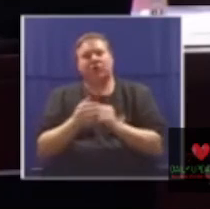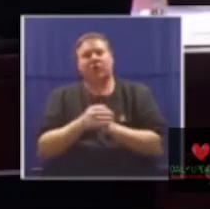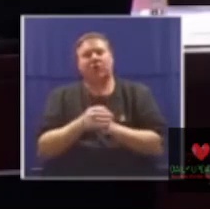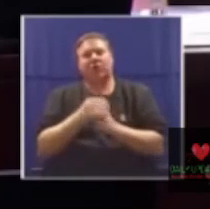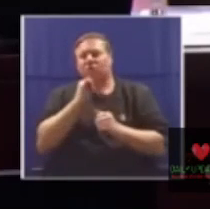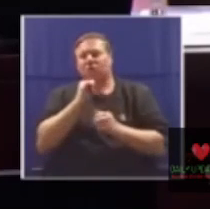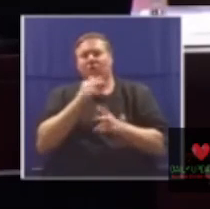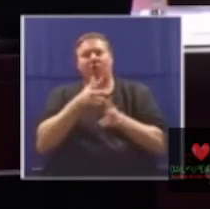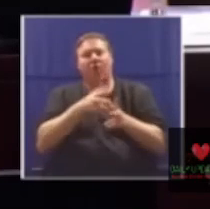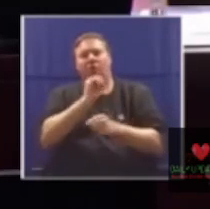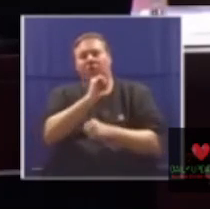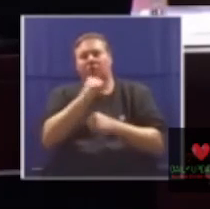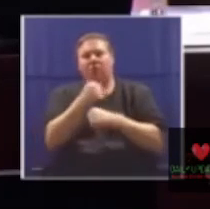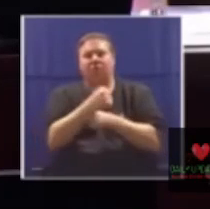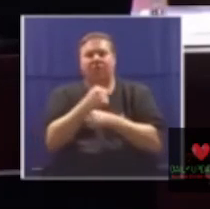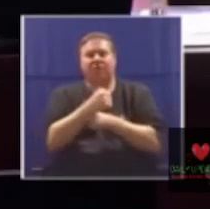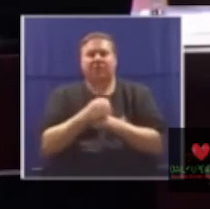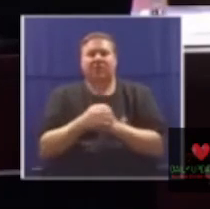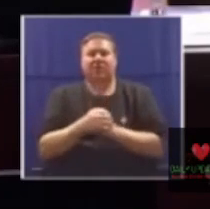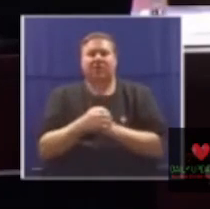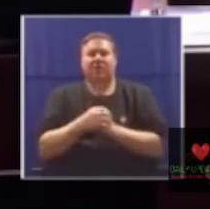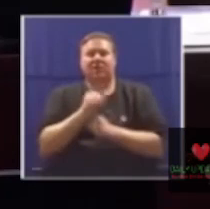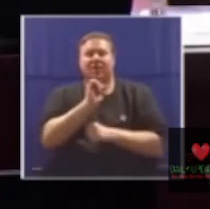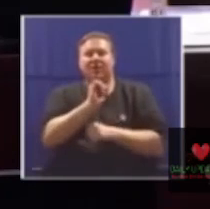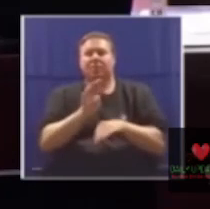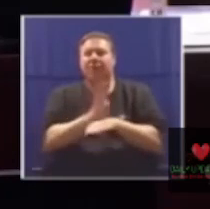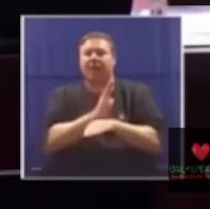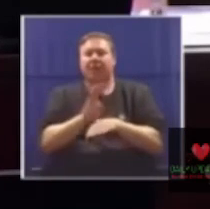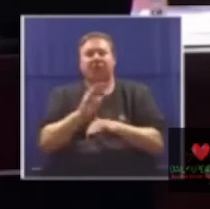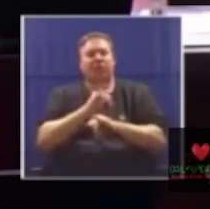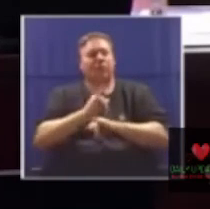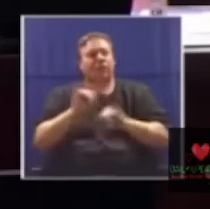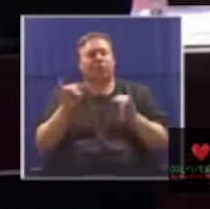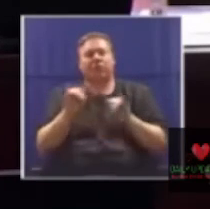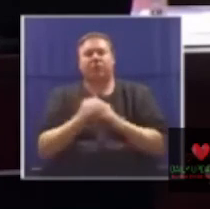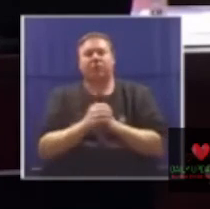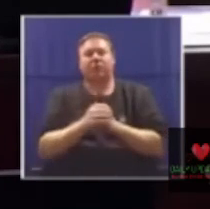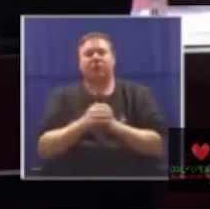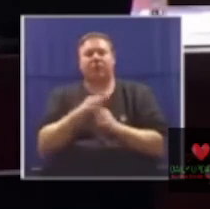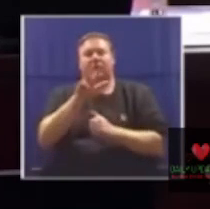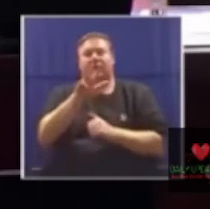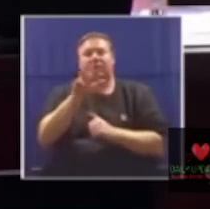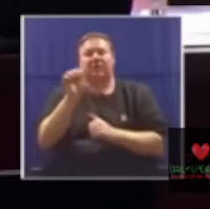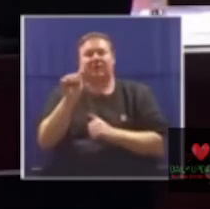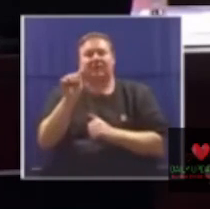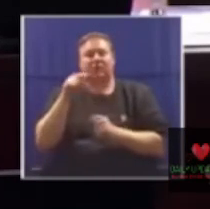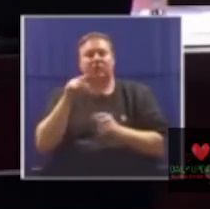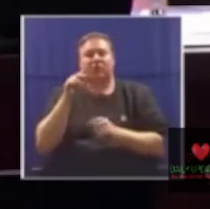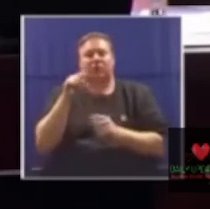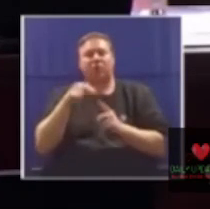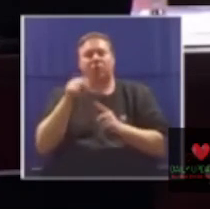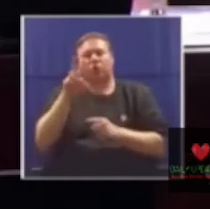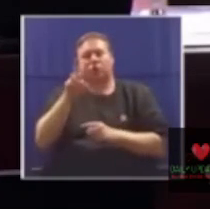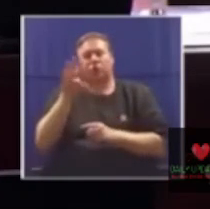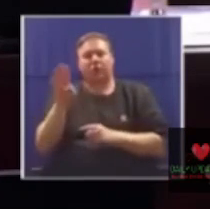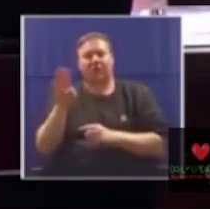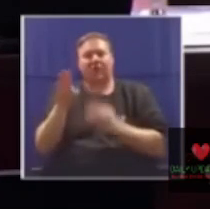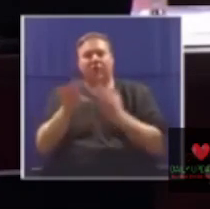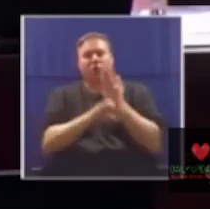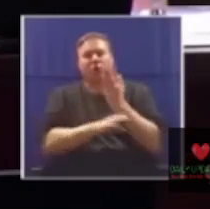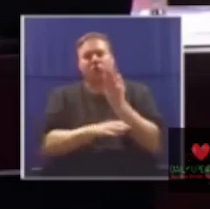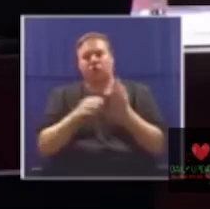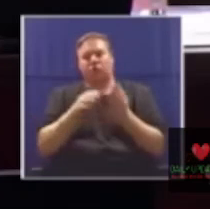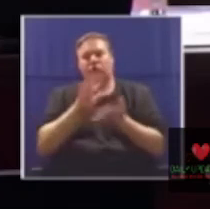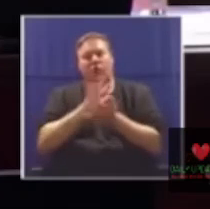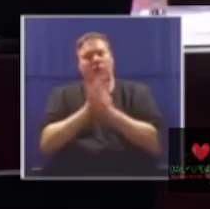office. A serious misconduct in that the President violated Section 96(2)(b) of the Constitution by exposing